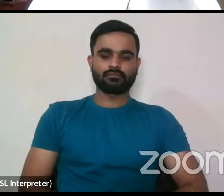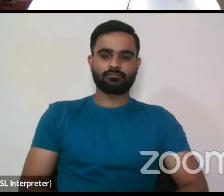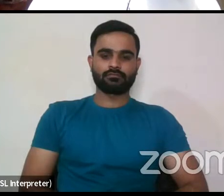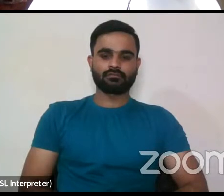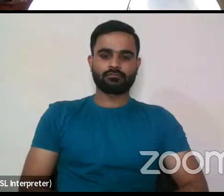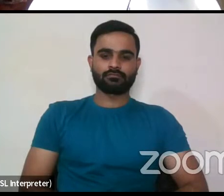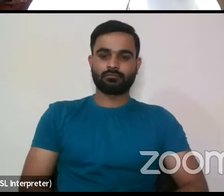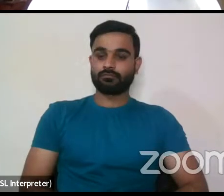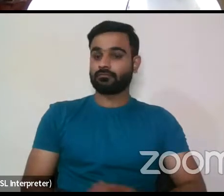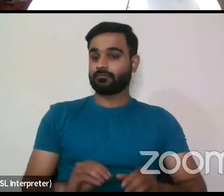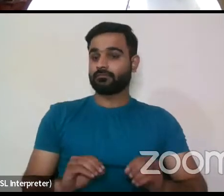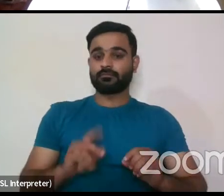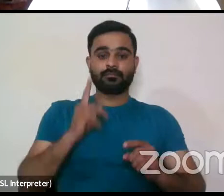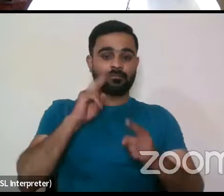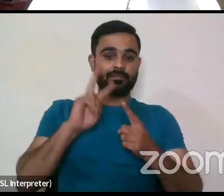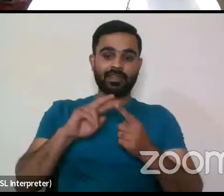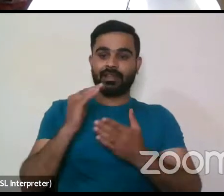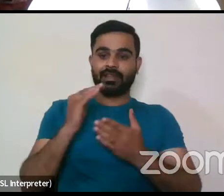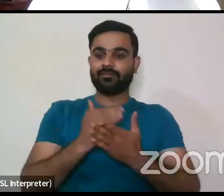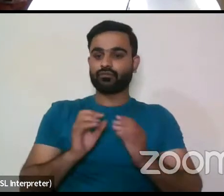I think we're live on YouTube now.